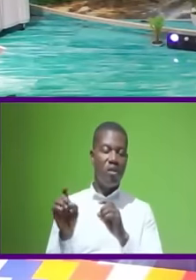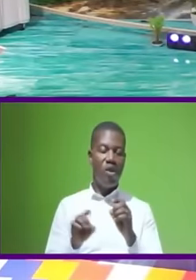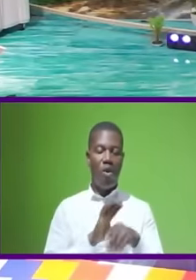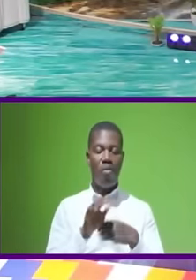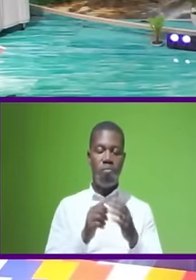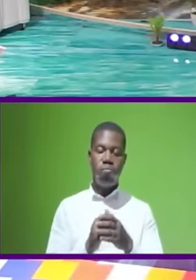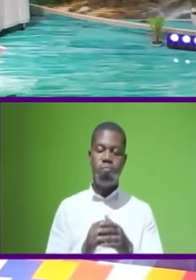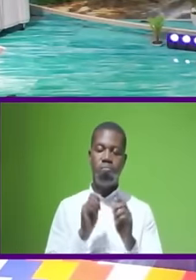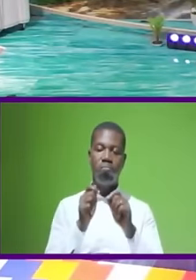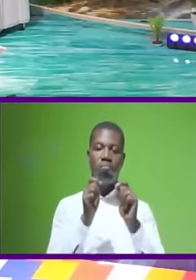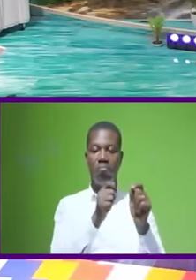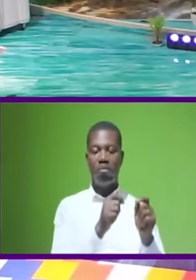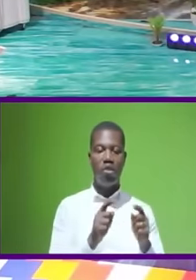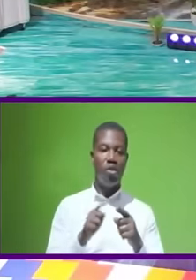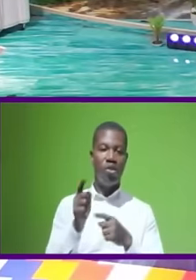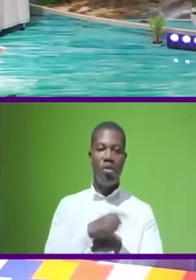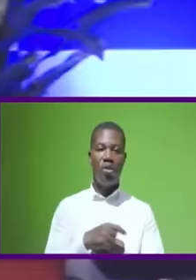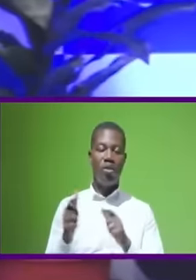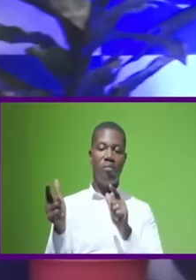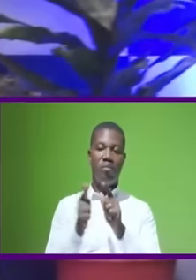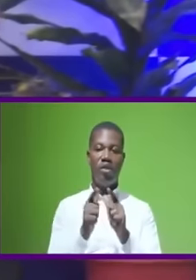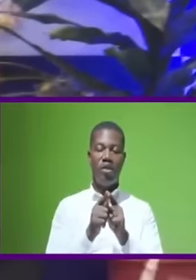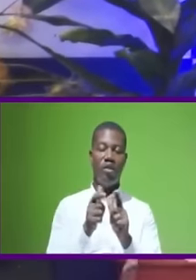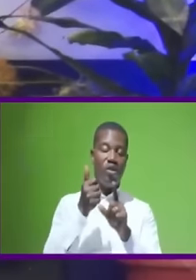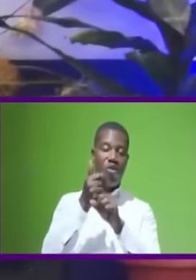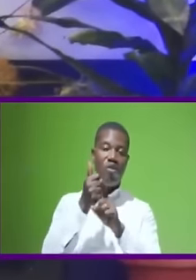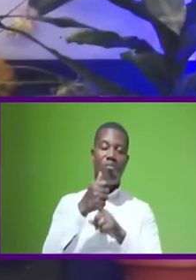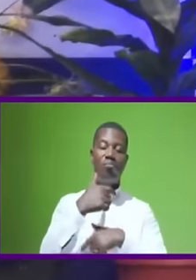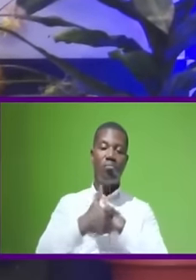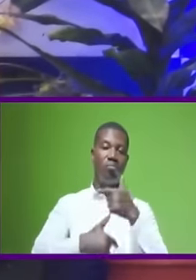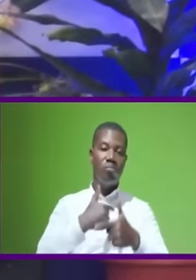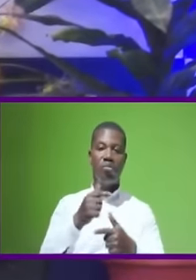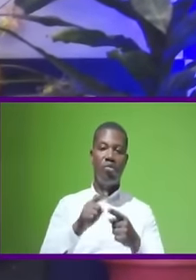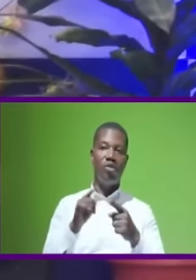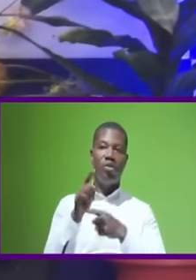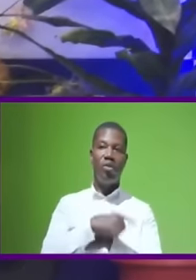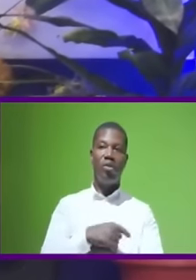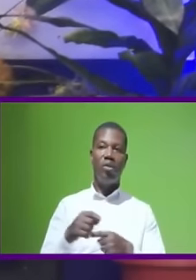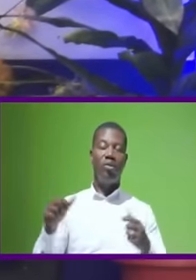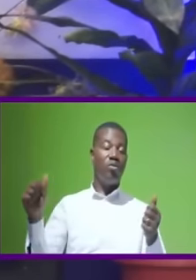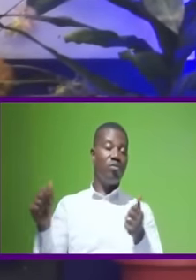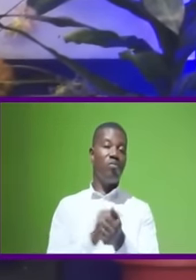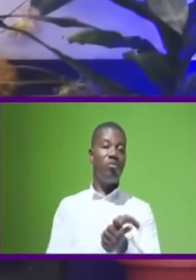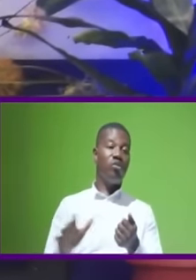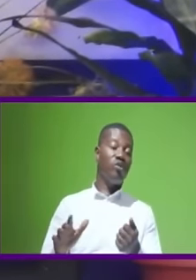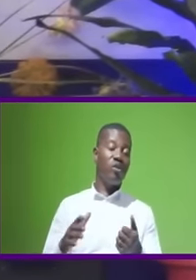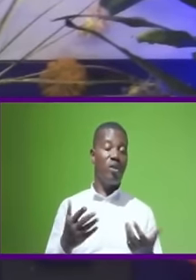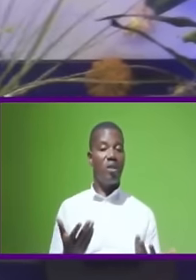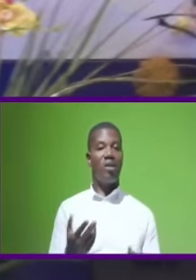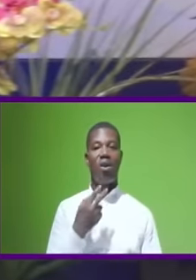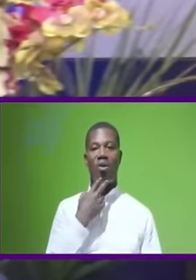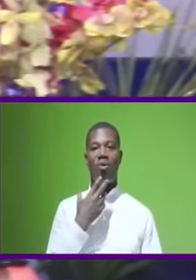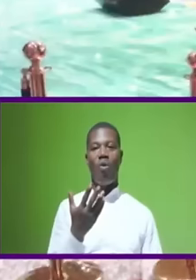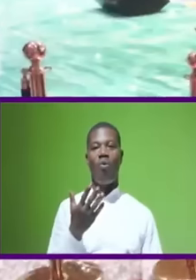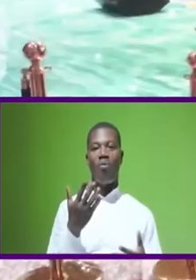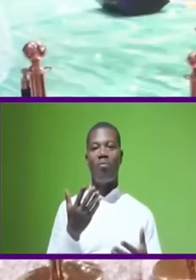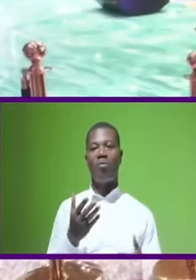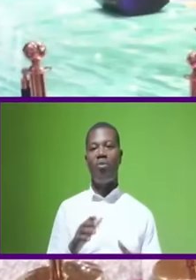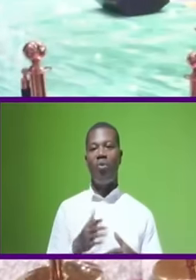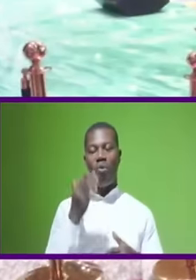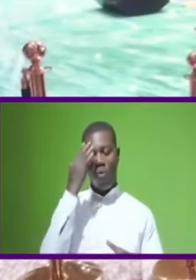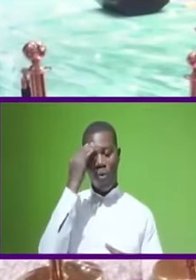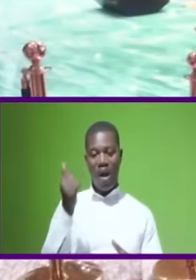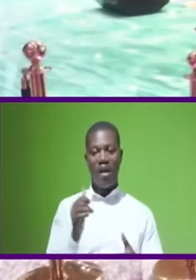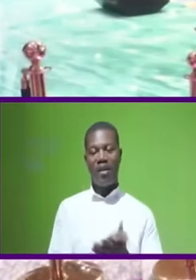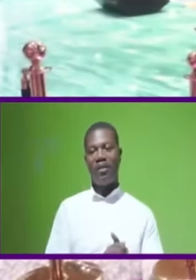yinama. And now mushia mwanka samwa domino. Or no dear more finishing a good job. Even when you met those